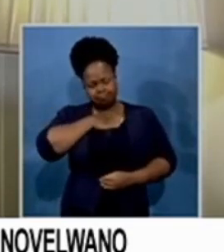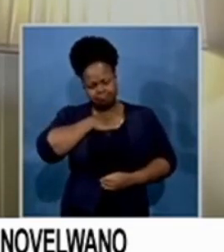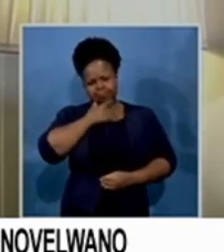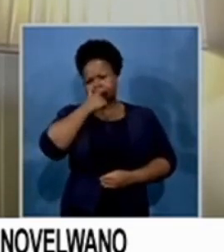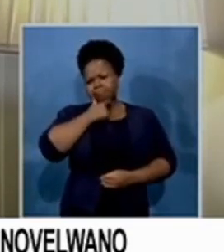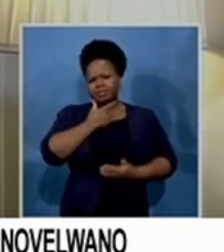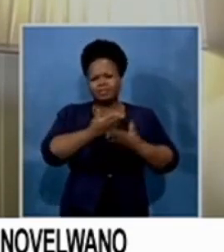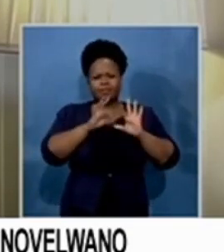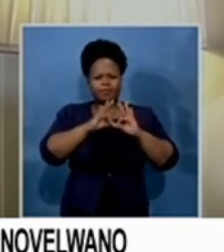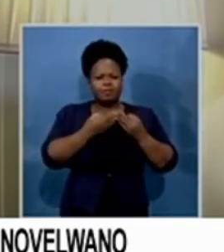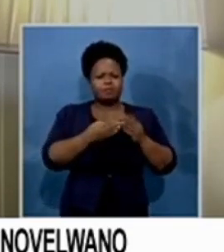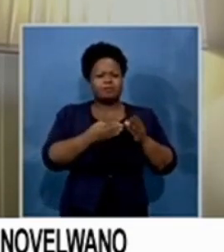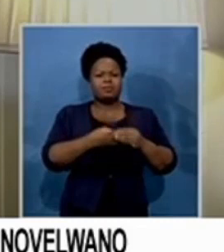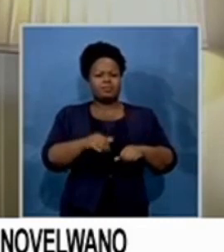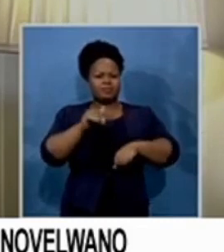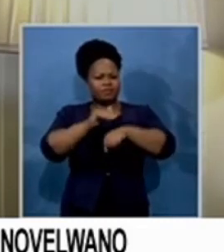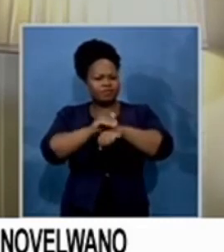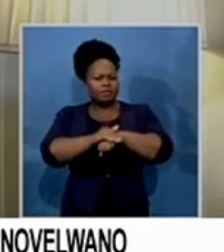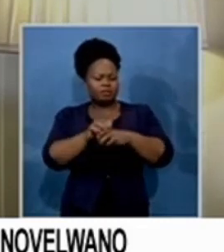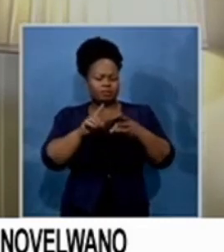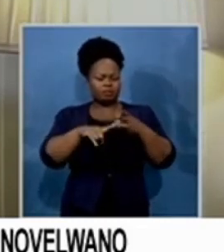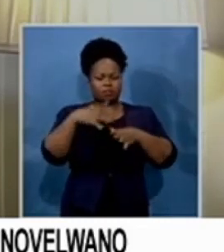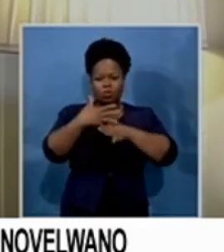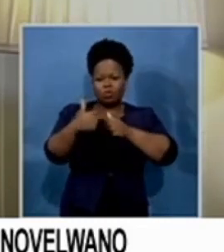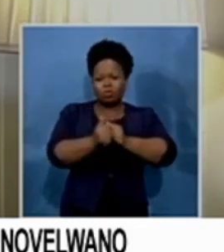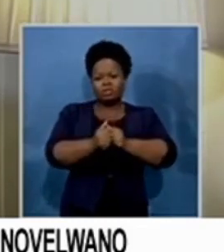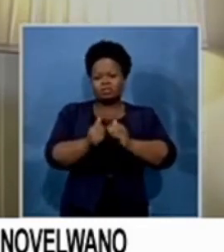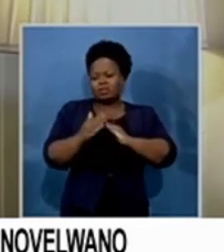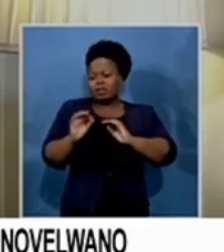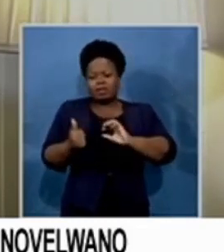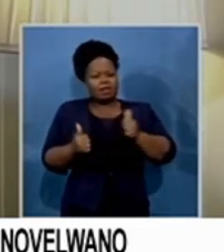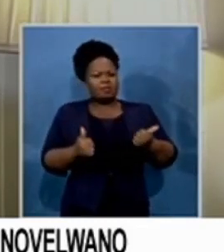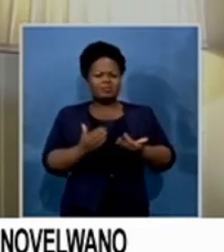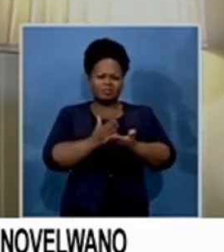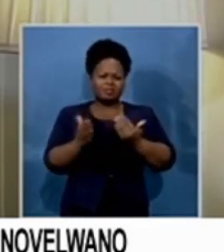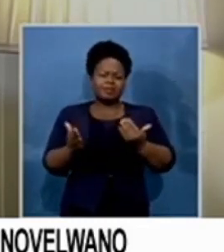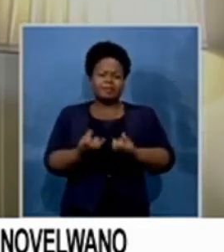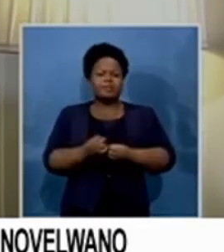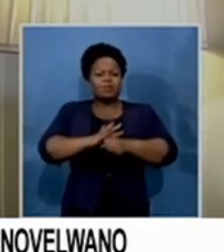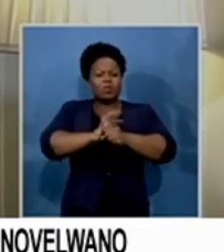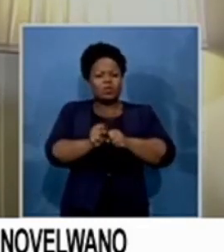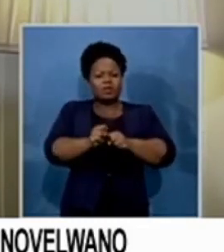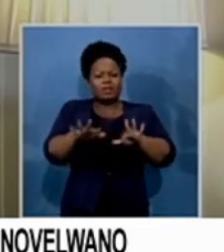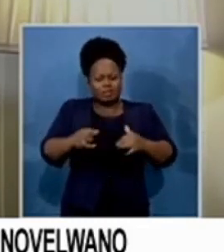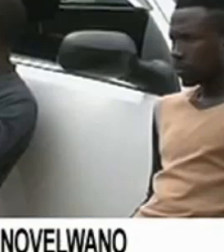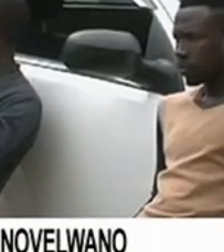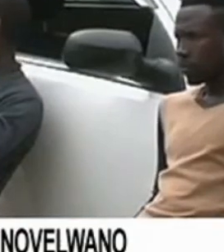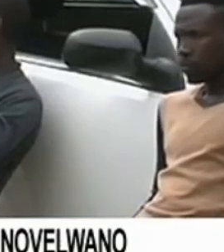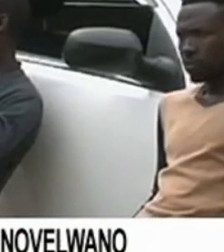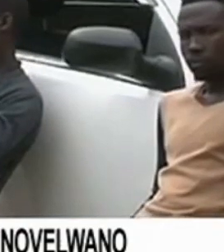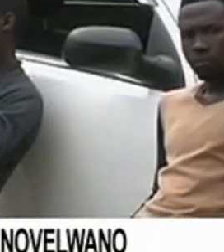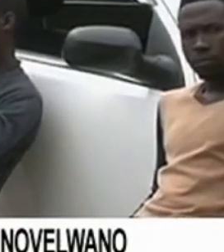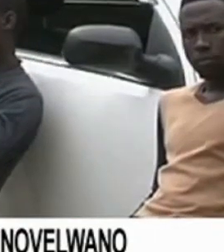relatives, friends, colleagues, and neighbors who succumbed to COVID-19.